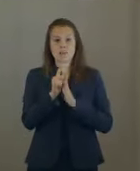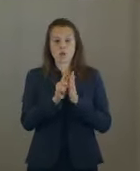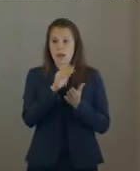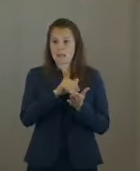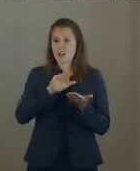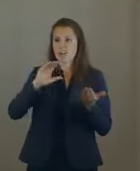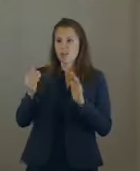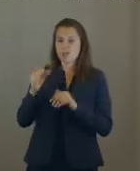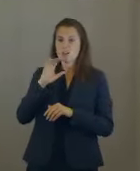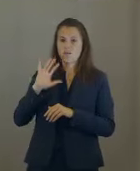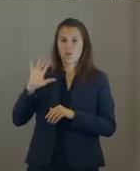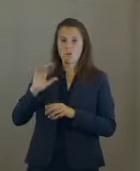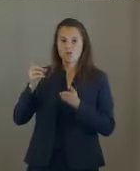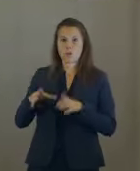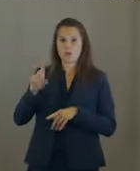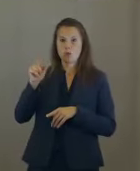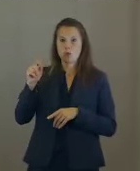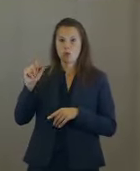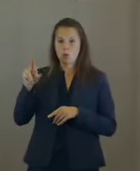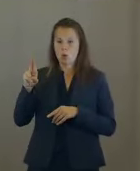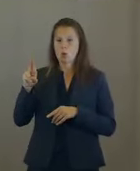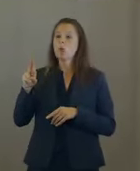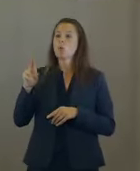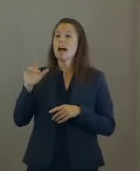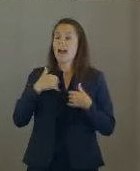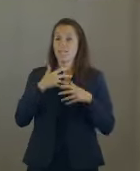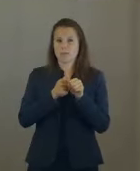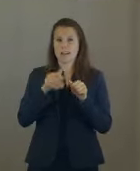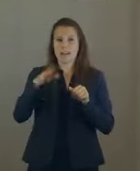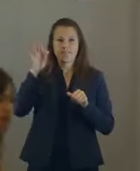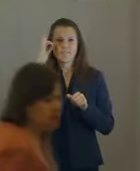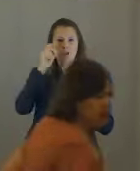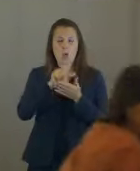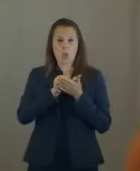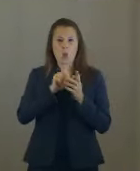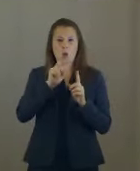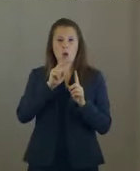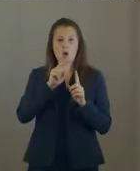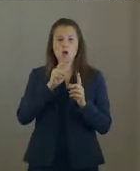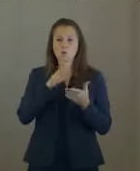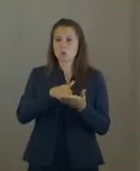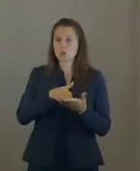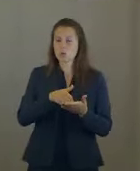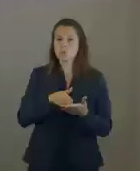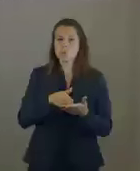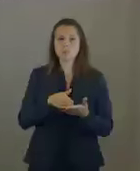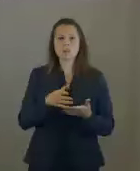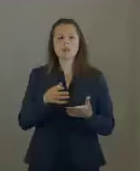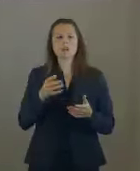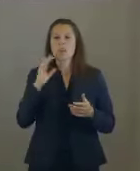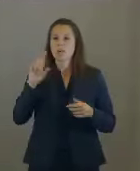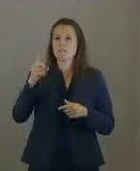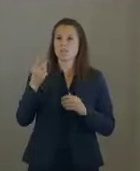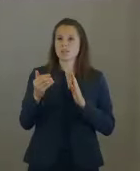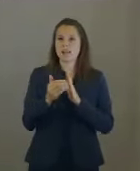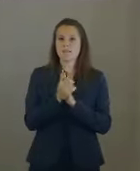Arbulu. I do have an update on this case. This was a federal lawsuit where the plaintiff had been raising sort of First Amendment